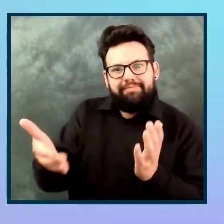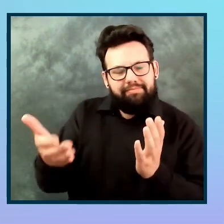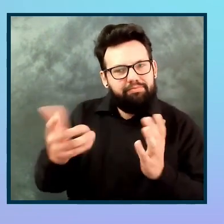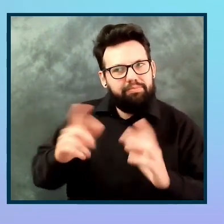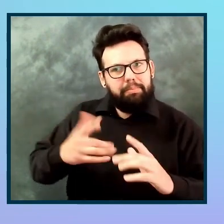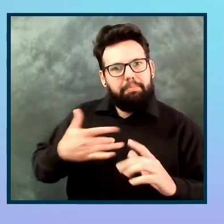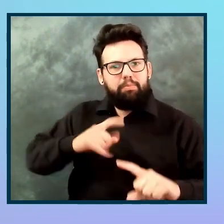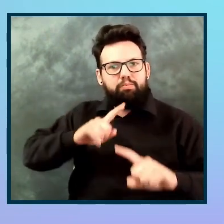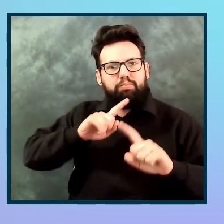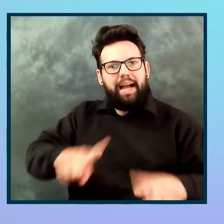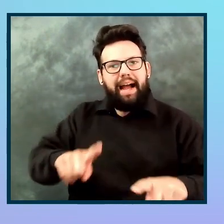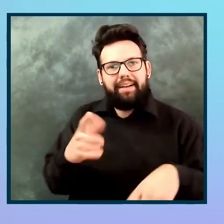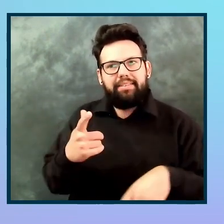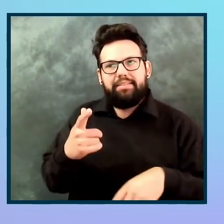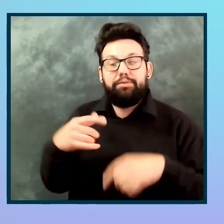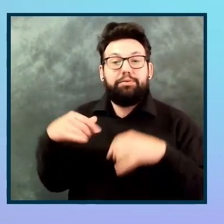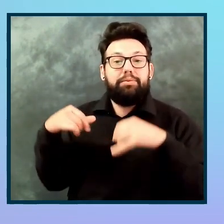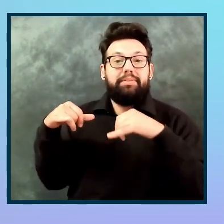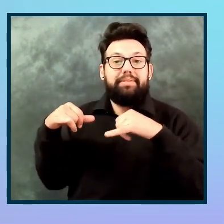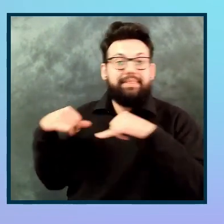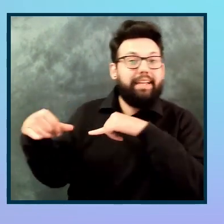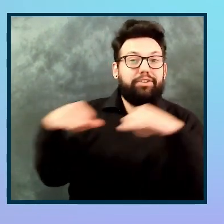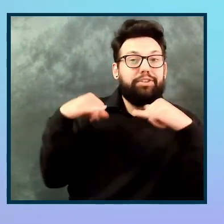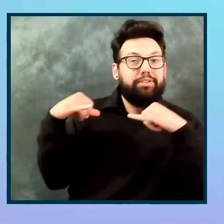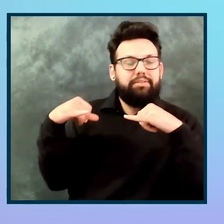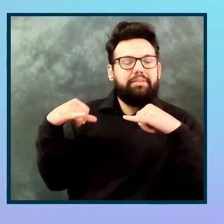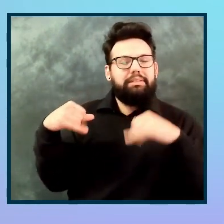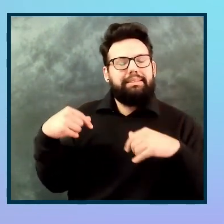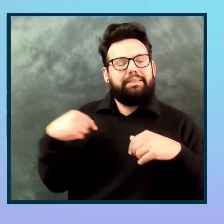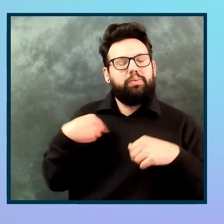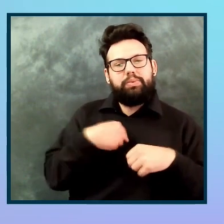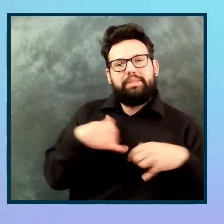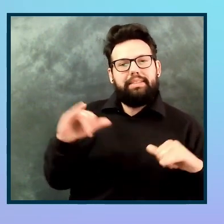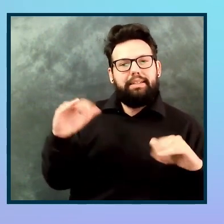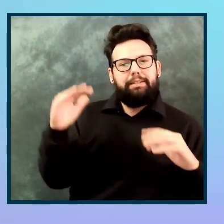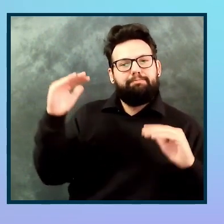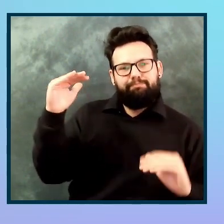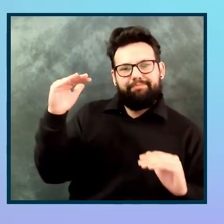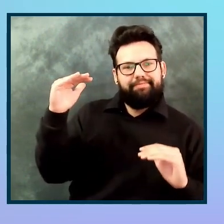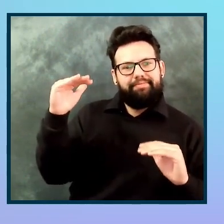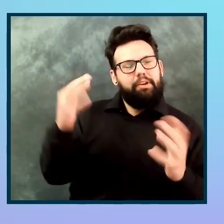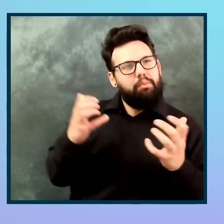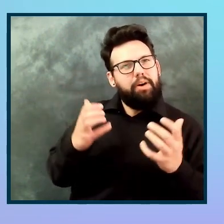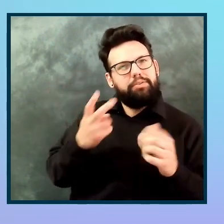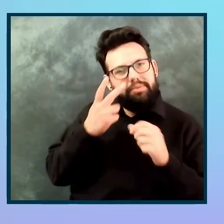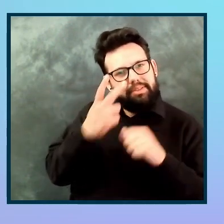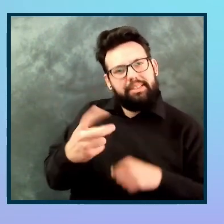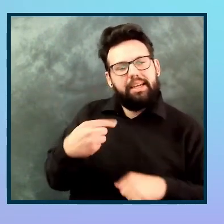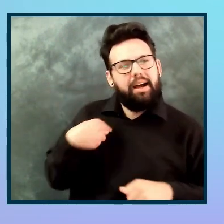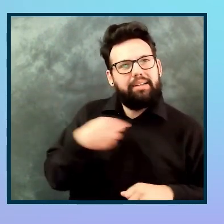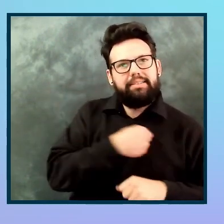the baseline because we're not there as yet. In the future, I want to see us really incorporate the